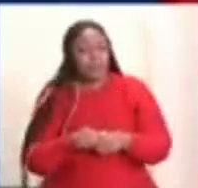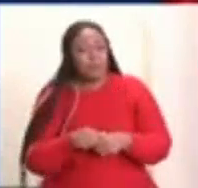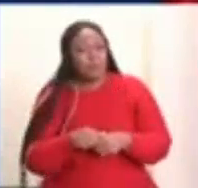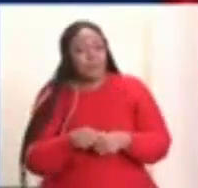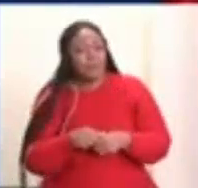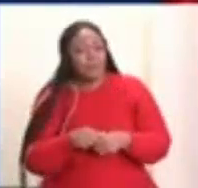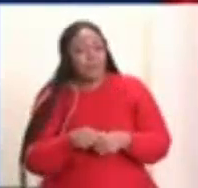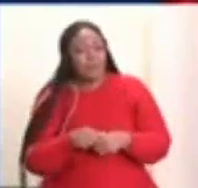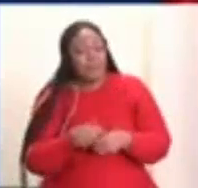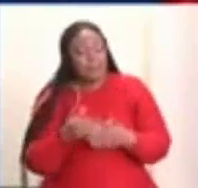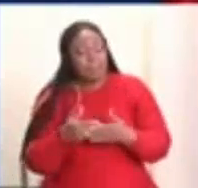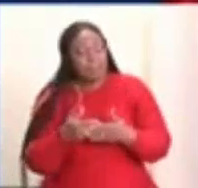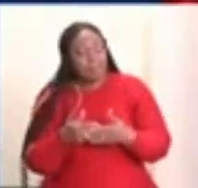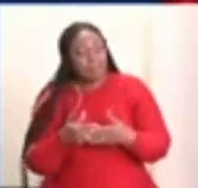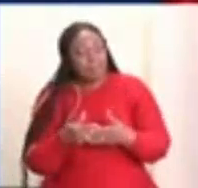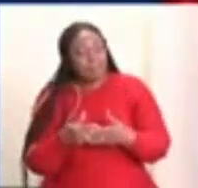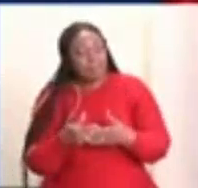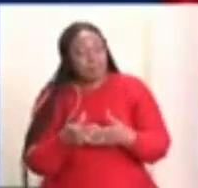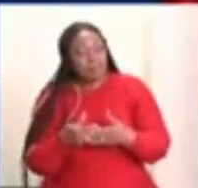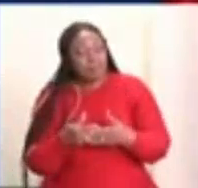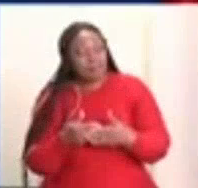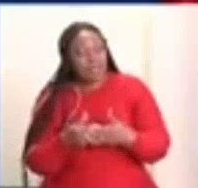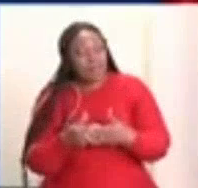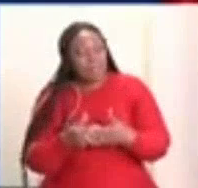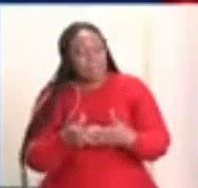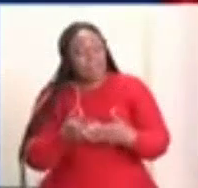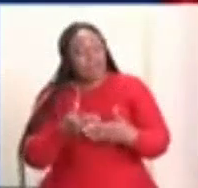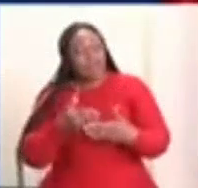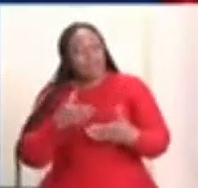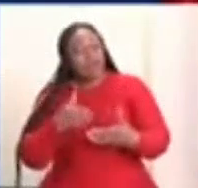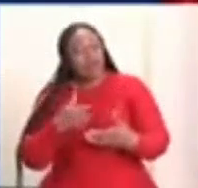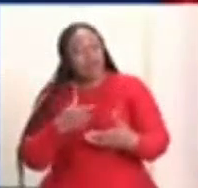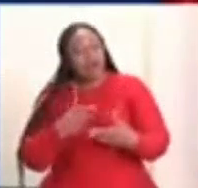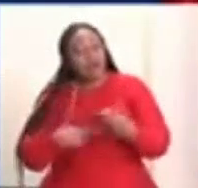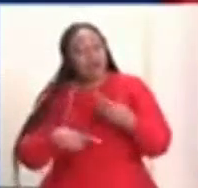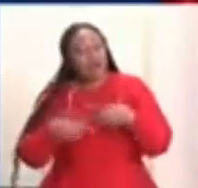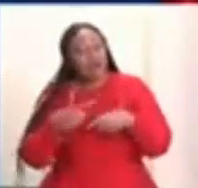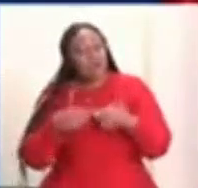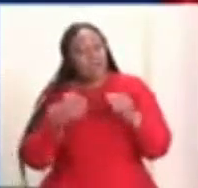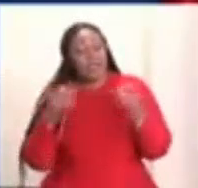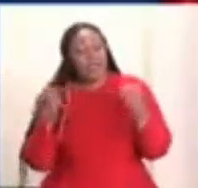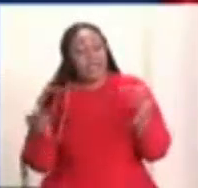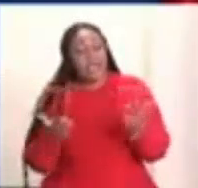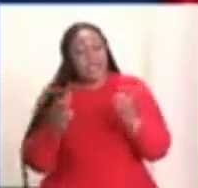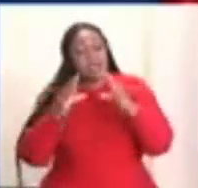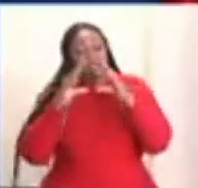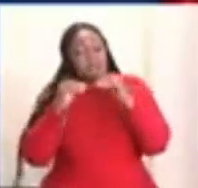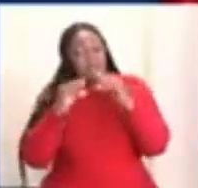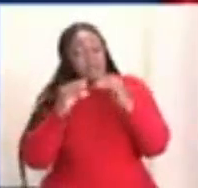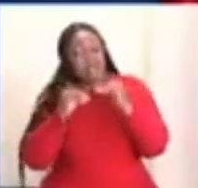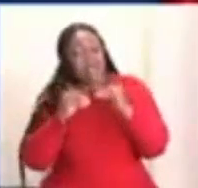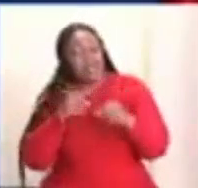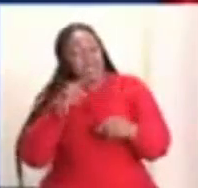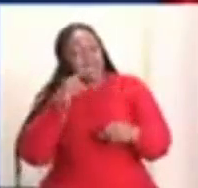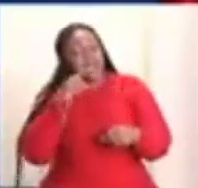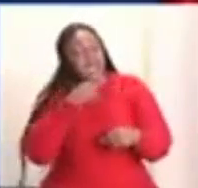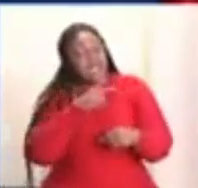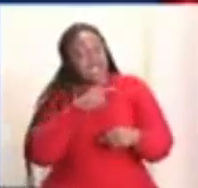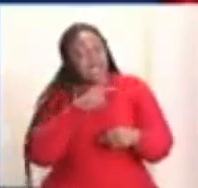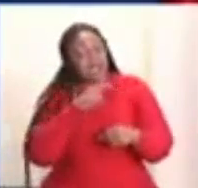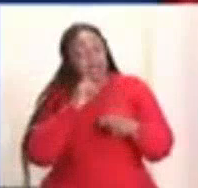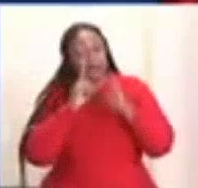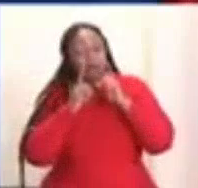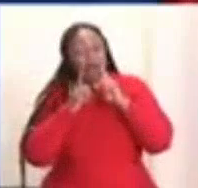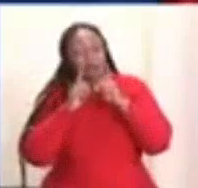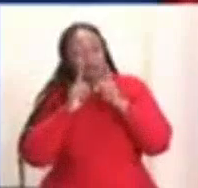counsel, and I gave instructions that she is to sit with the team immediately, our lawyers immediately, and to look for a way